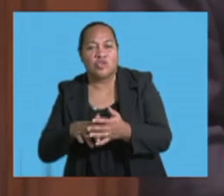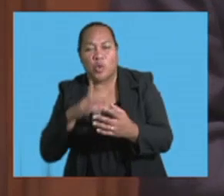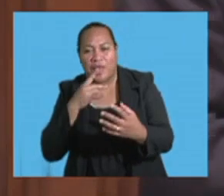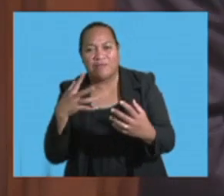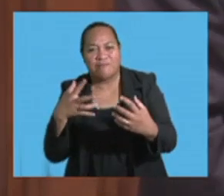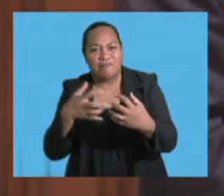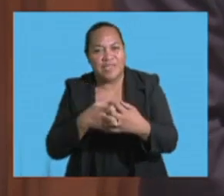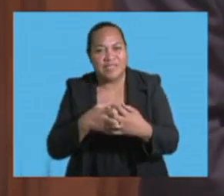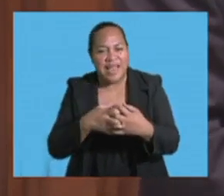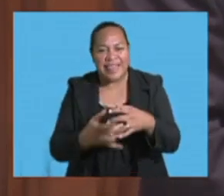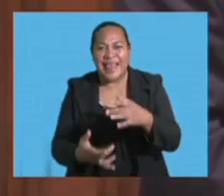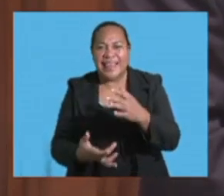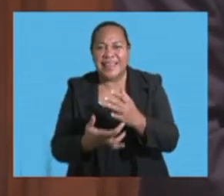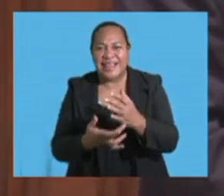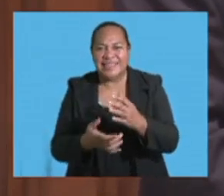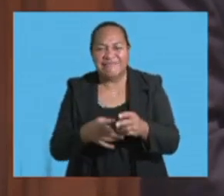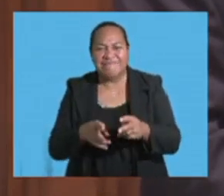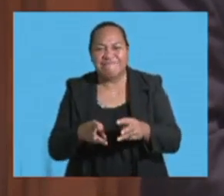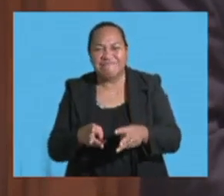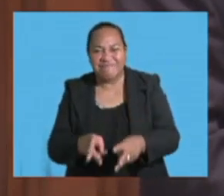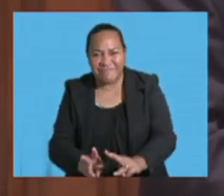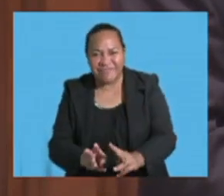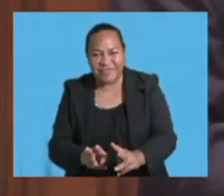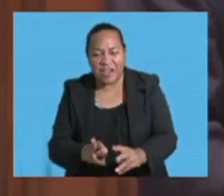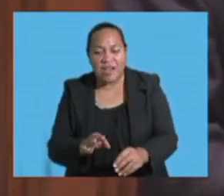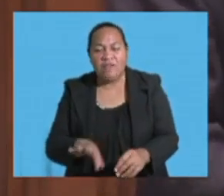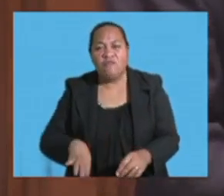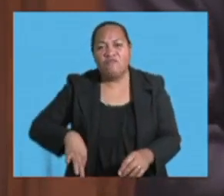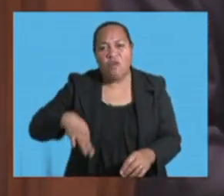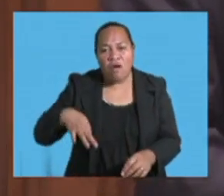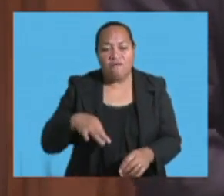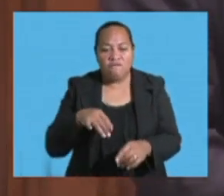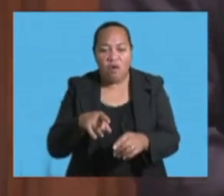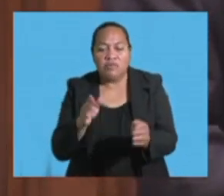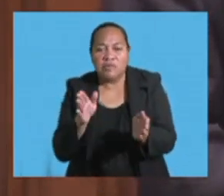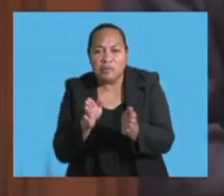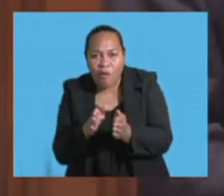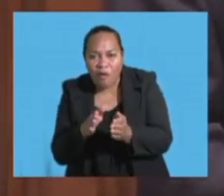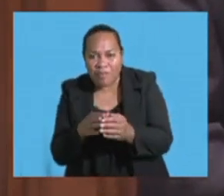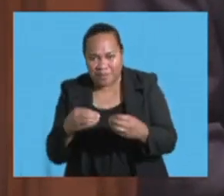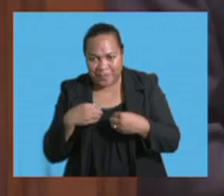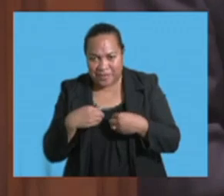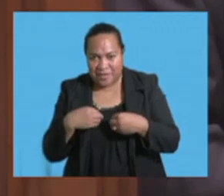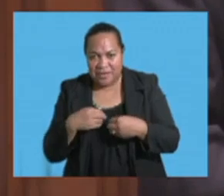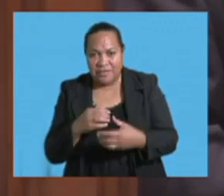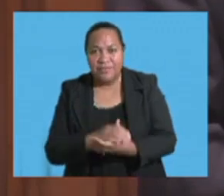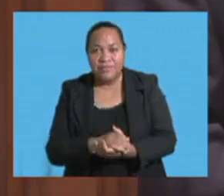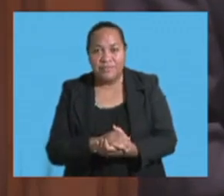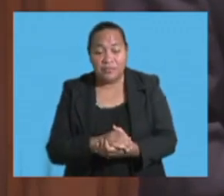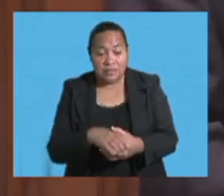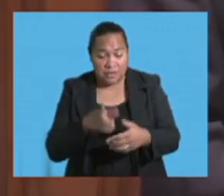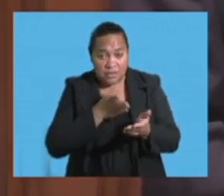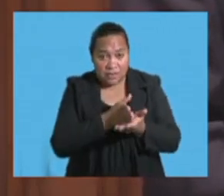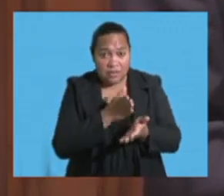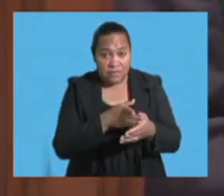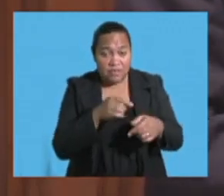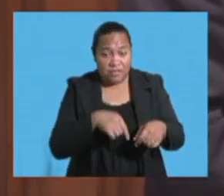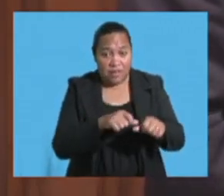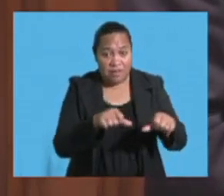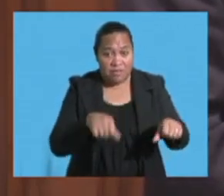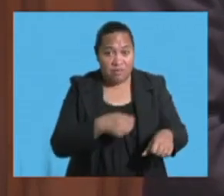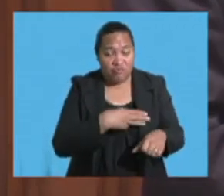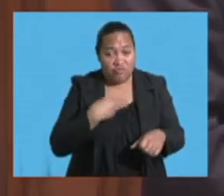techniques more affordable for majority of small farmers. Its services are available on a